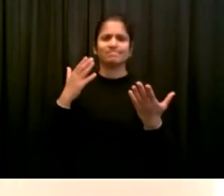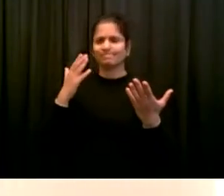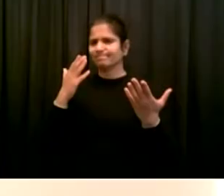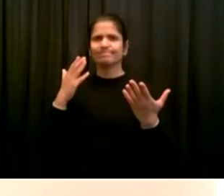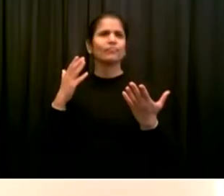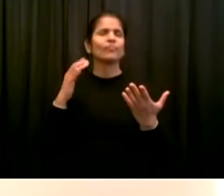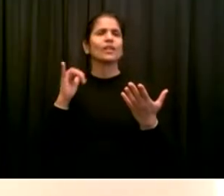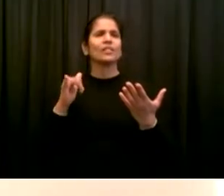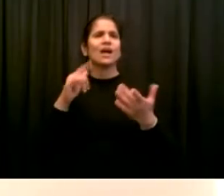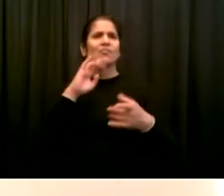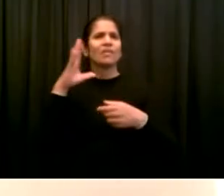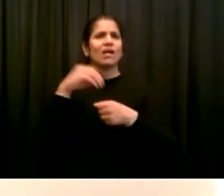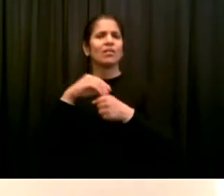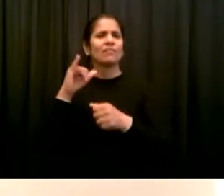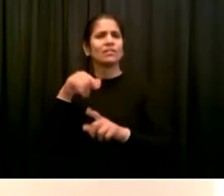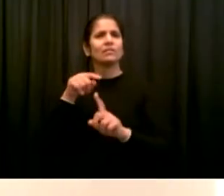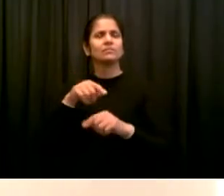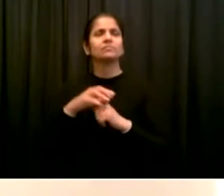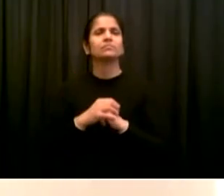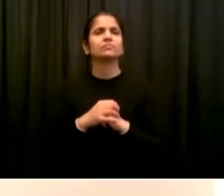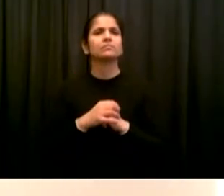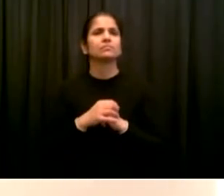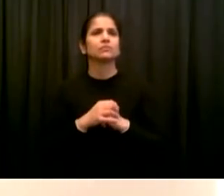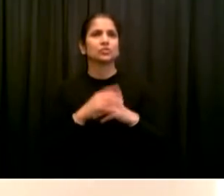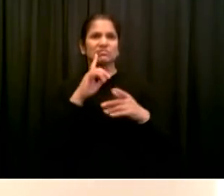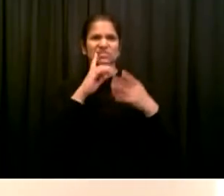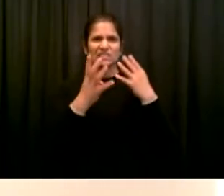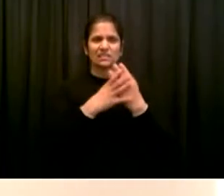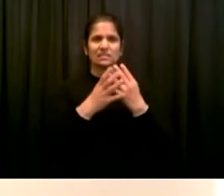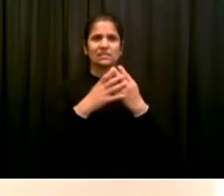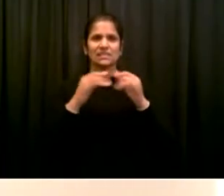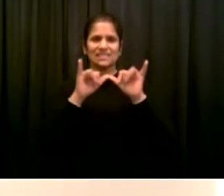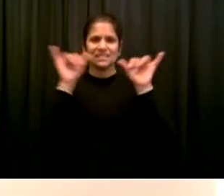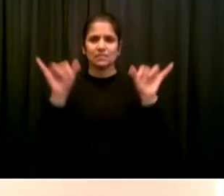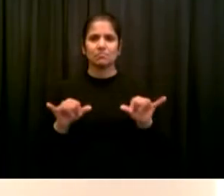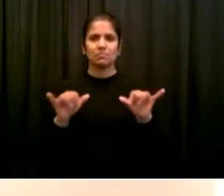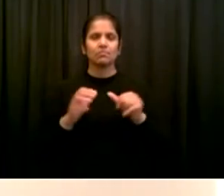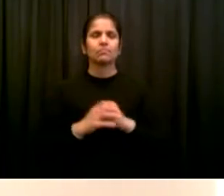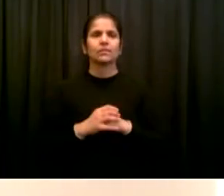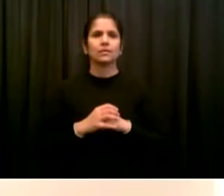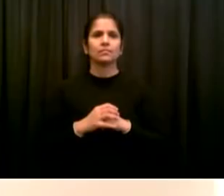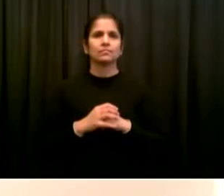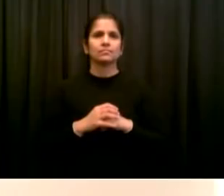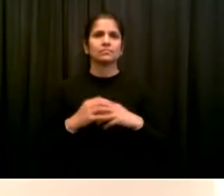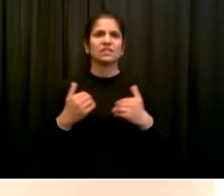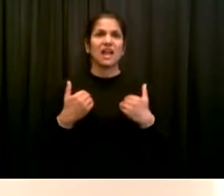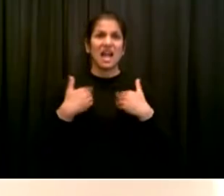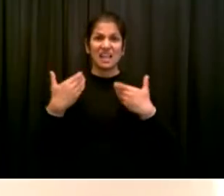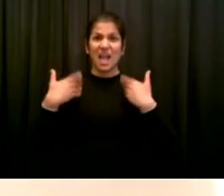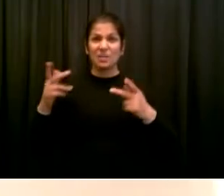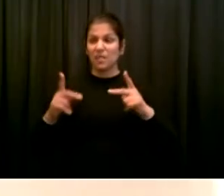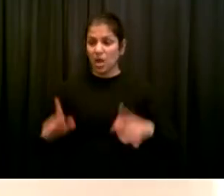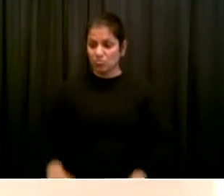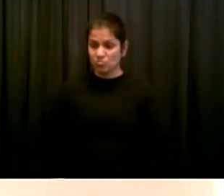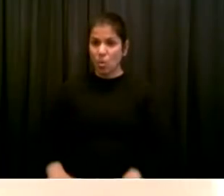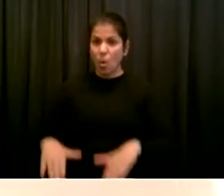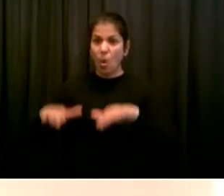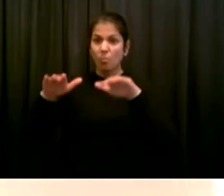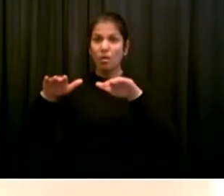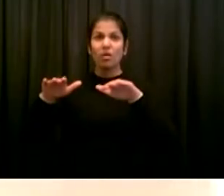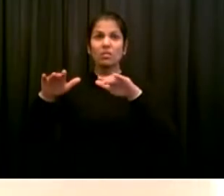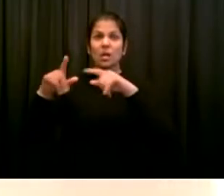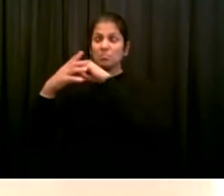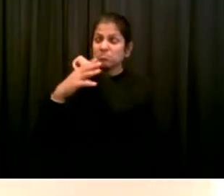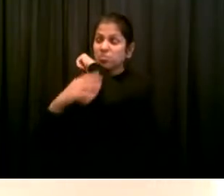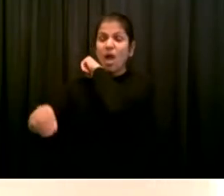involved one way or another with the system. We have young persons who grew up in poverty,